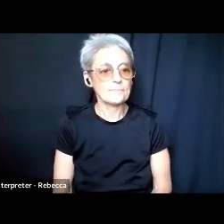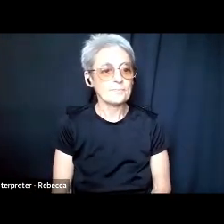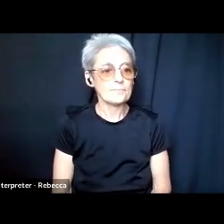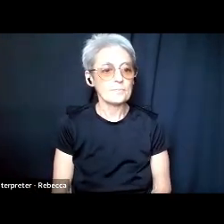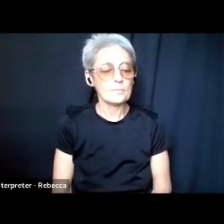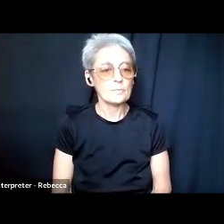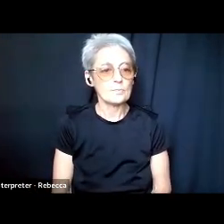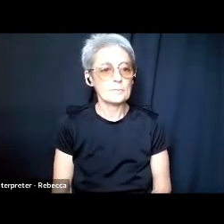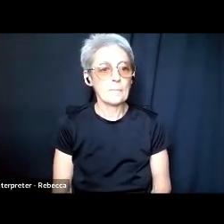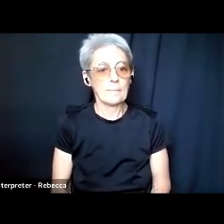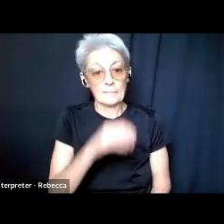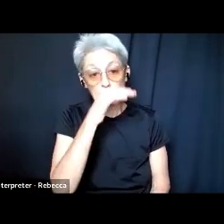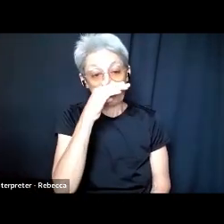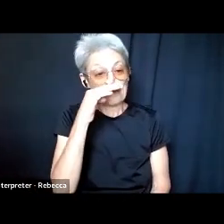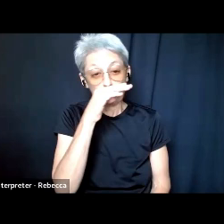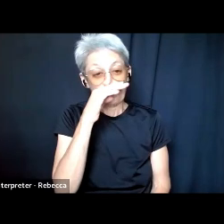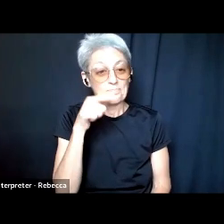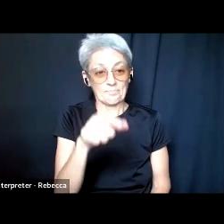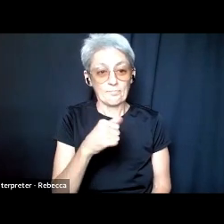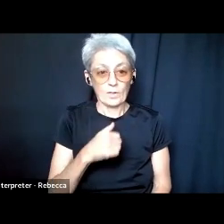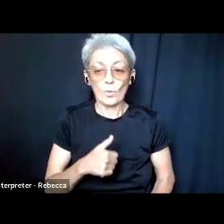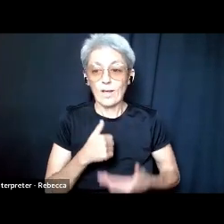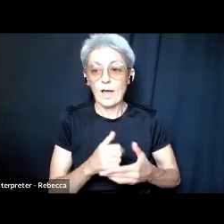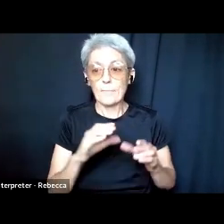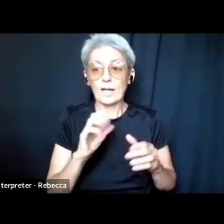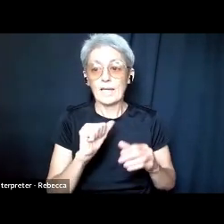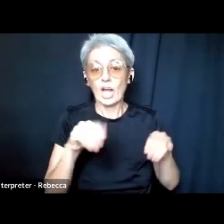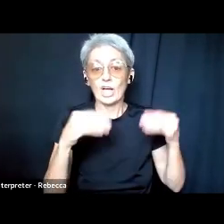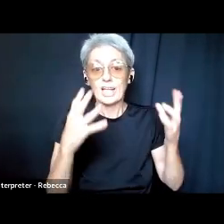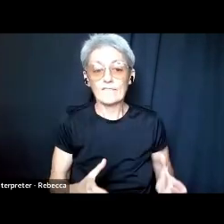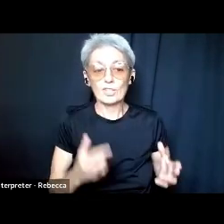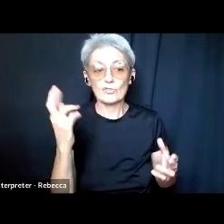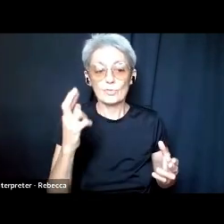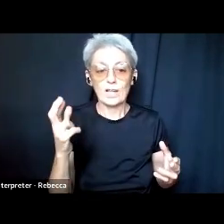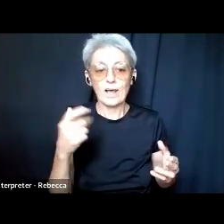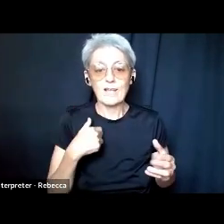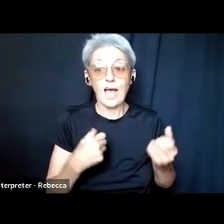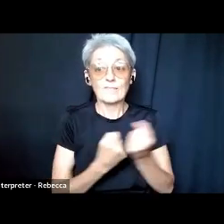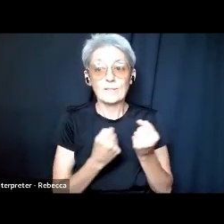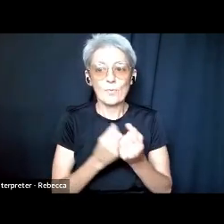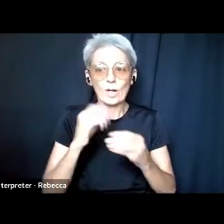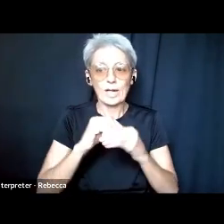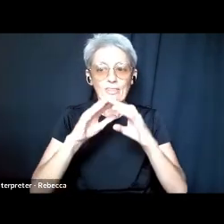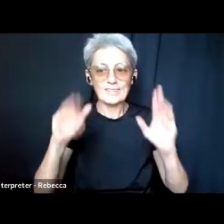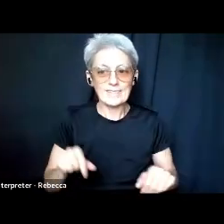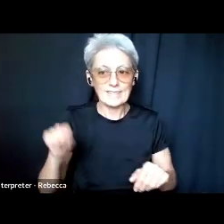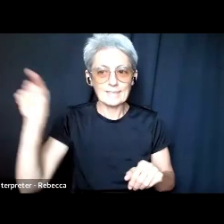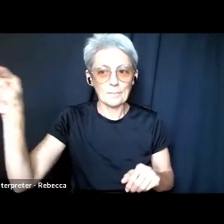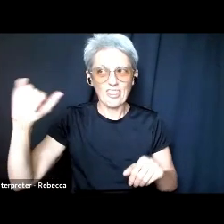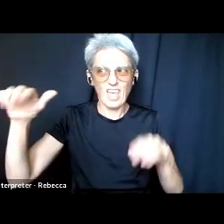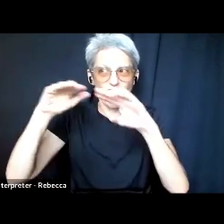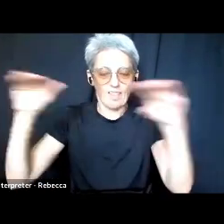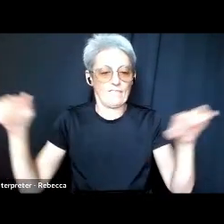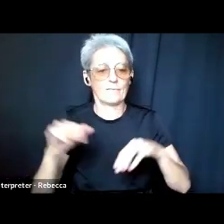It can also help caregivers recognize system level supports. And what we're talking about more and more now in the